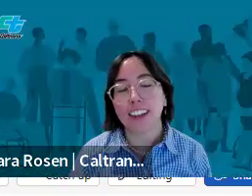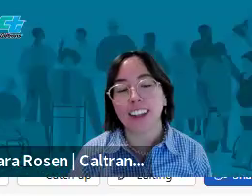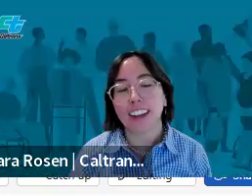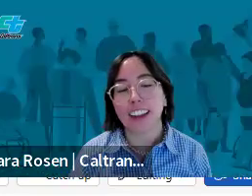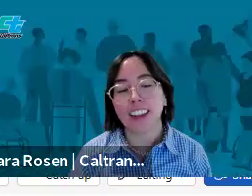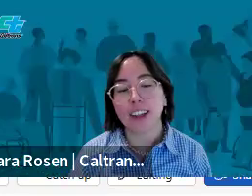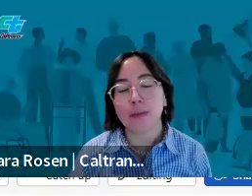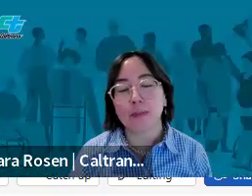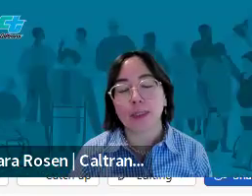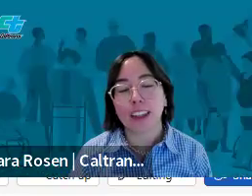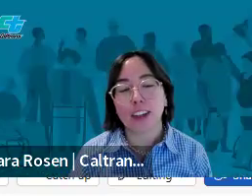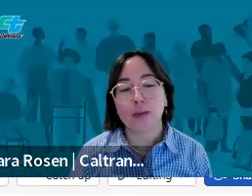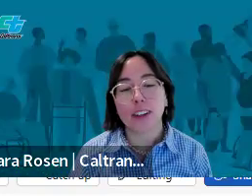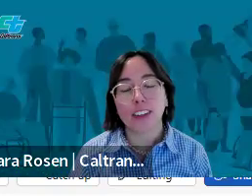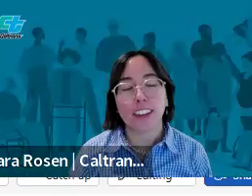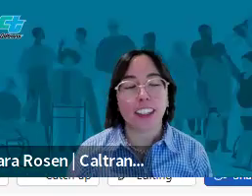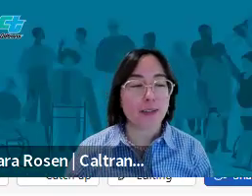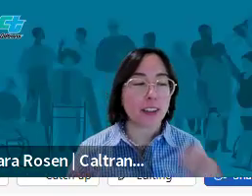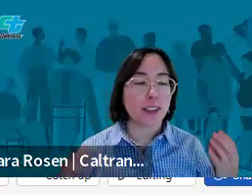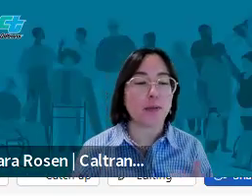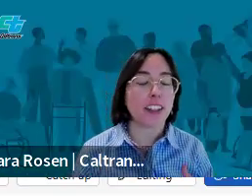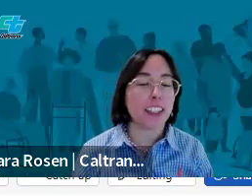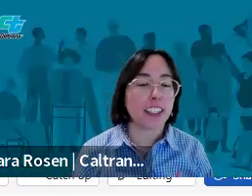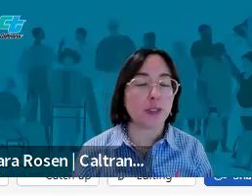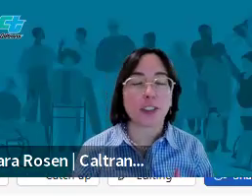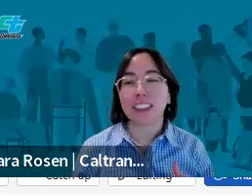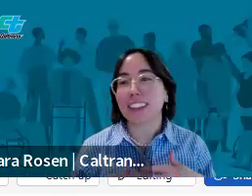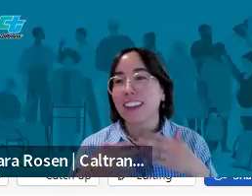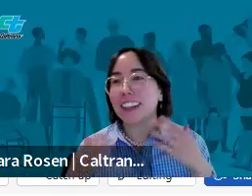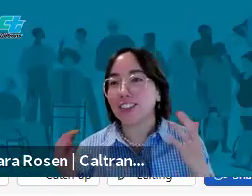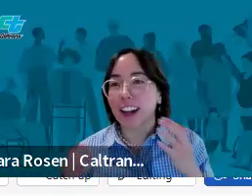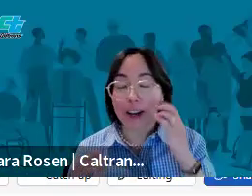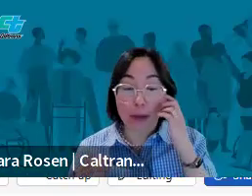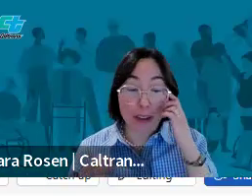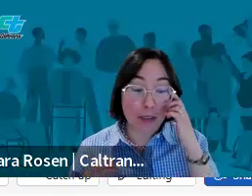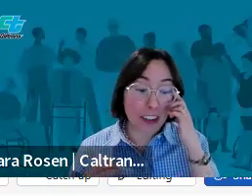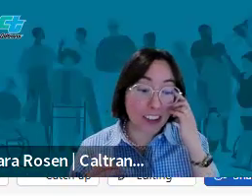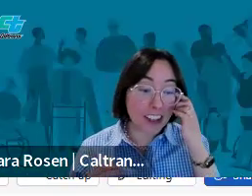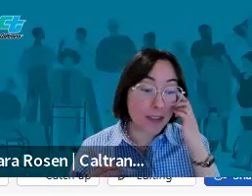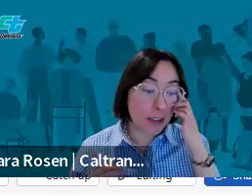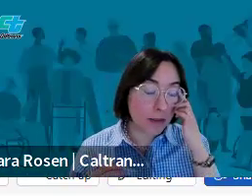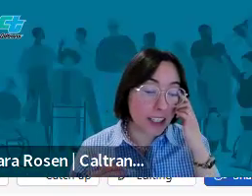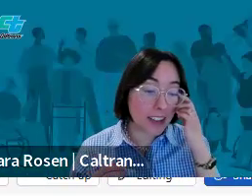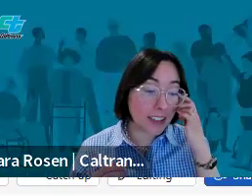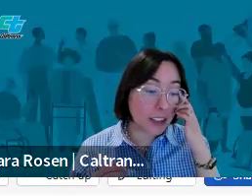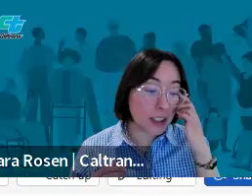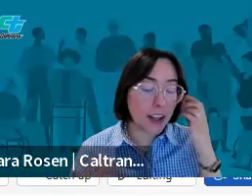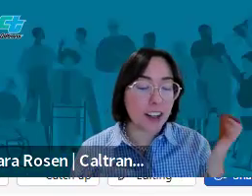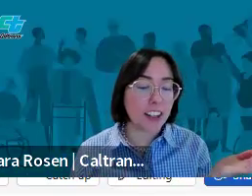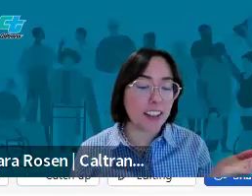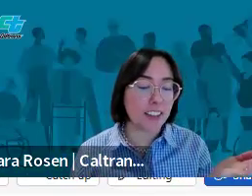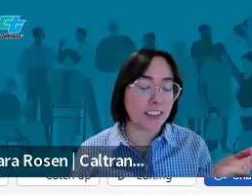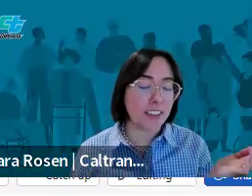appreciate you highlighting that. I think, we are thinking about these funding sources and then they dry up and we're like, well, we can't